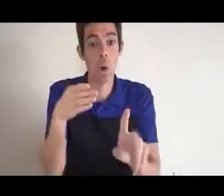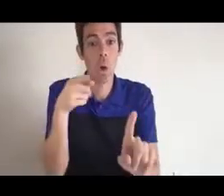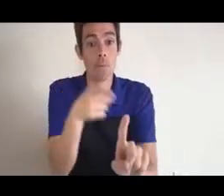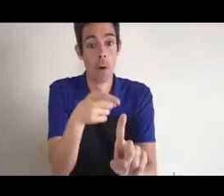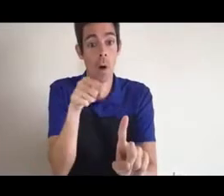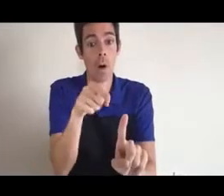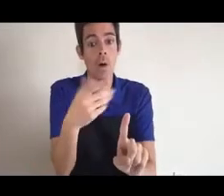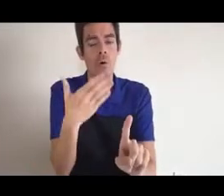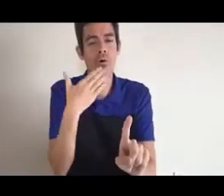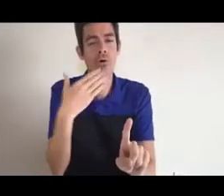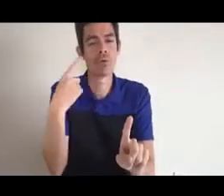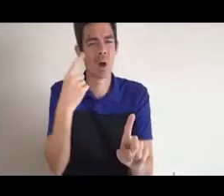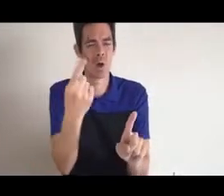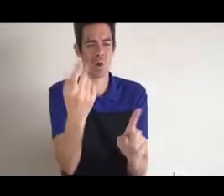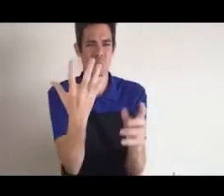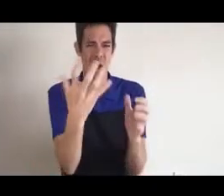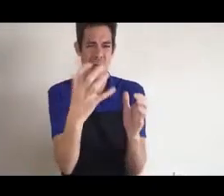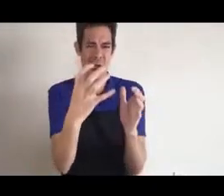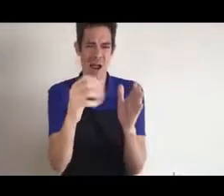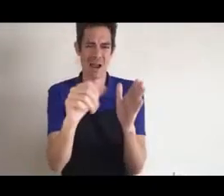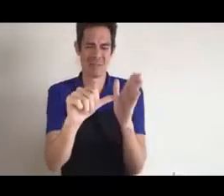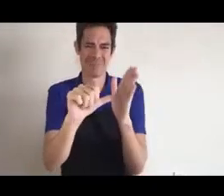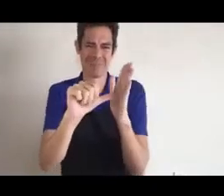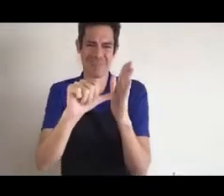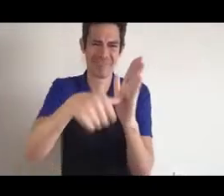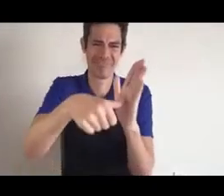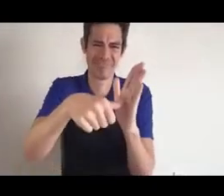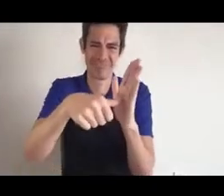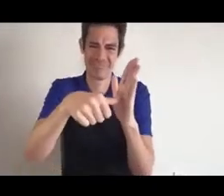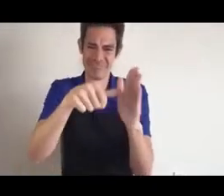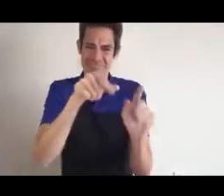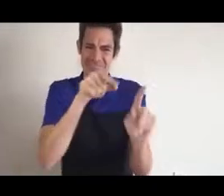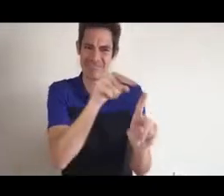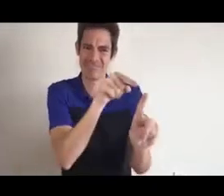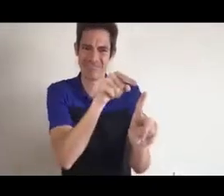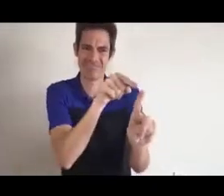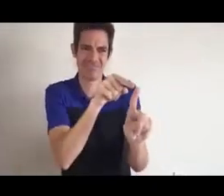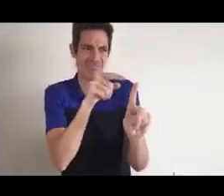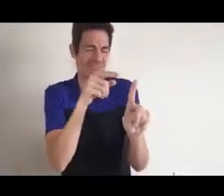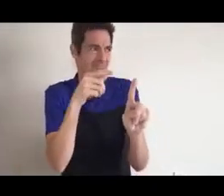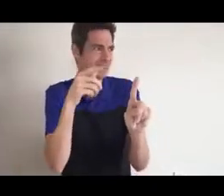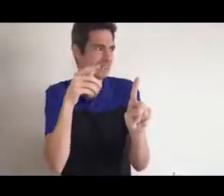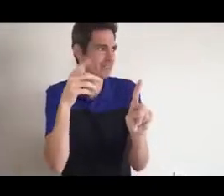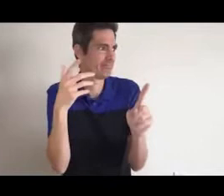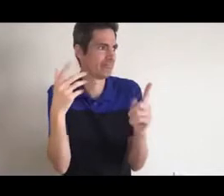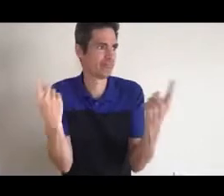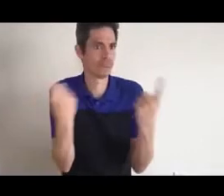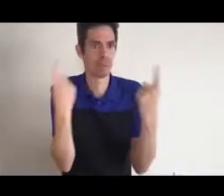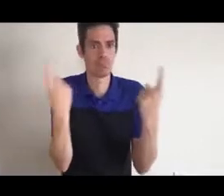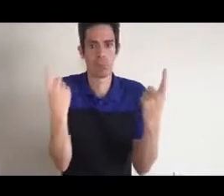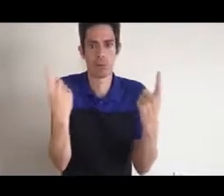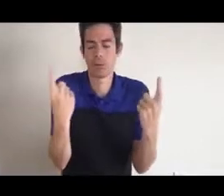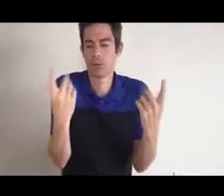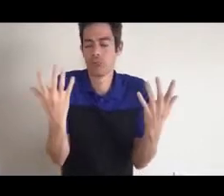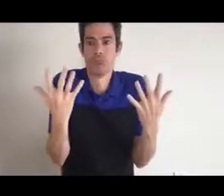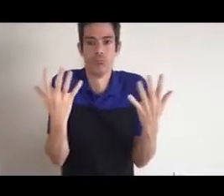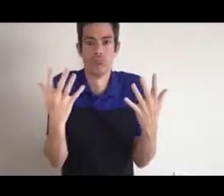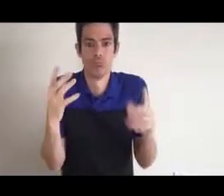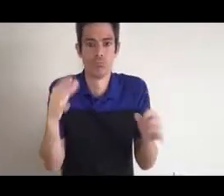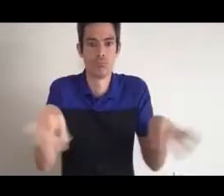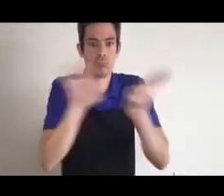so here on this slide, you see the focal point is good for when you want to put emphasis